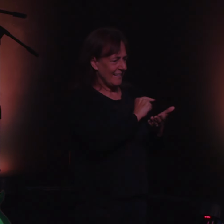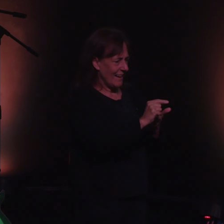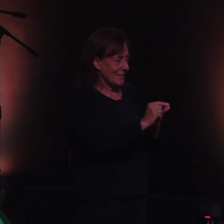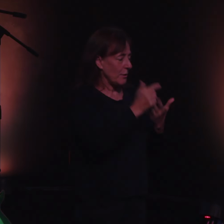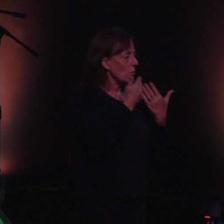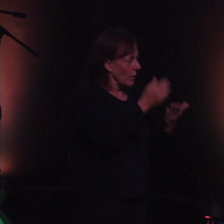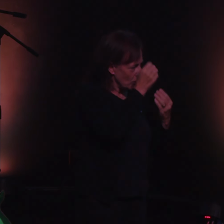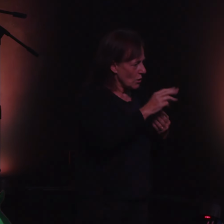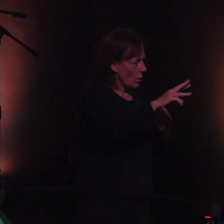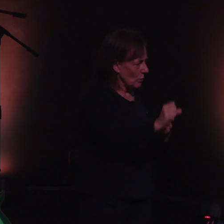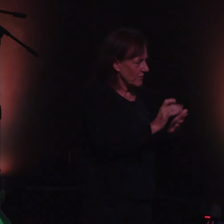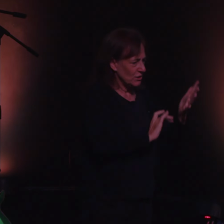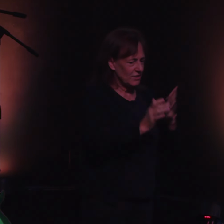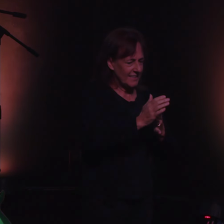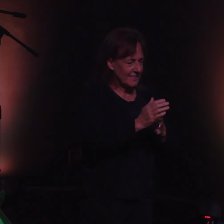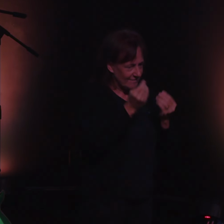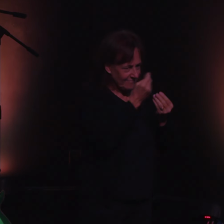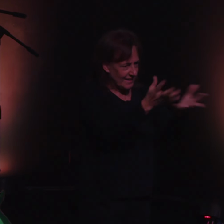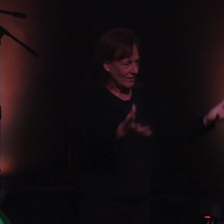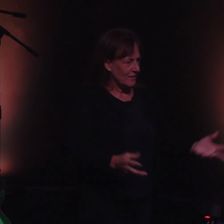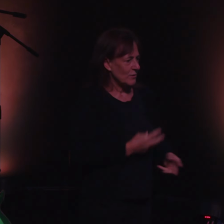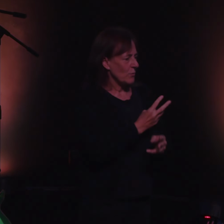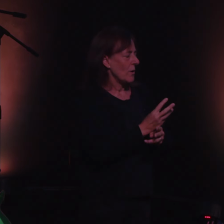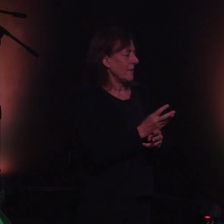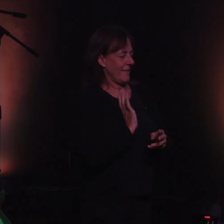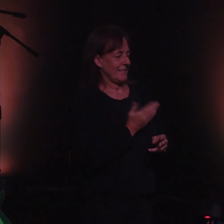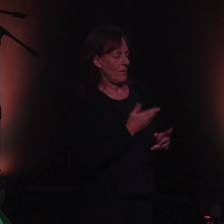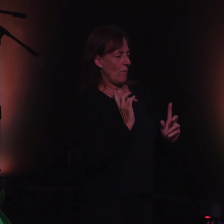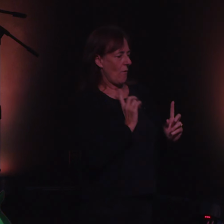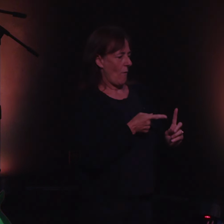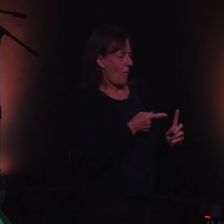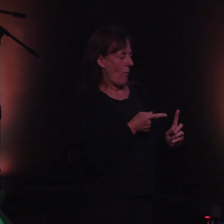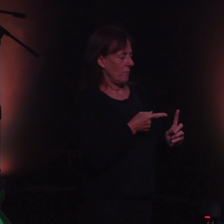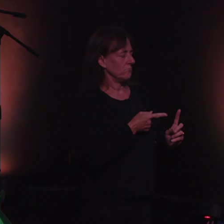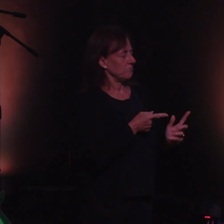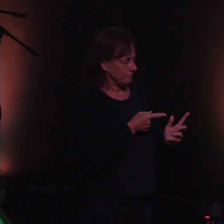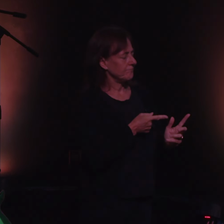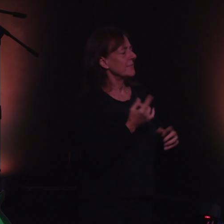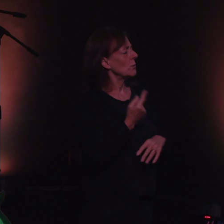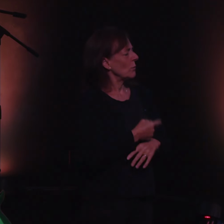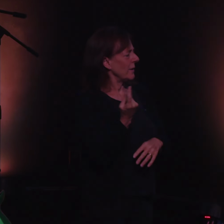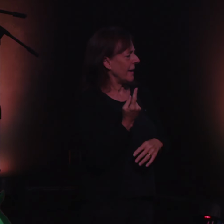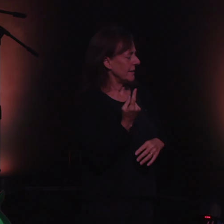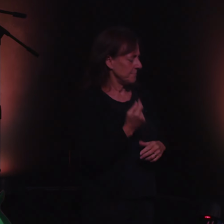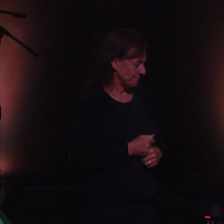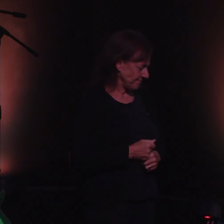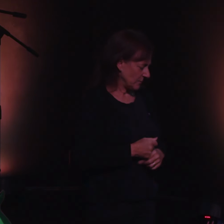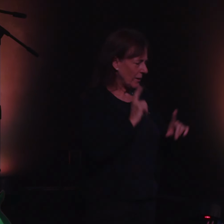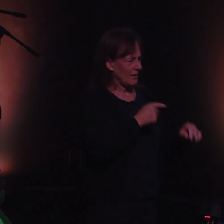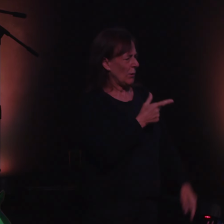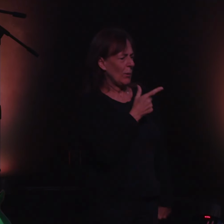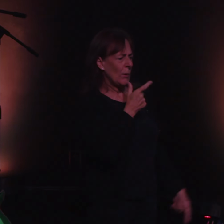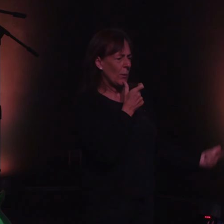good news of Jesus, into this world. That's our goal. And so today, we're going to answer